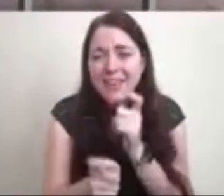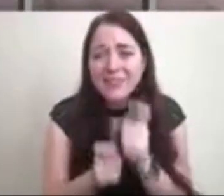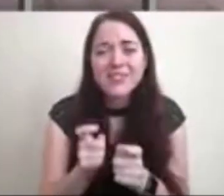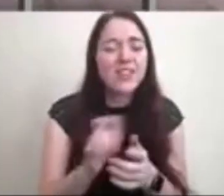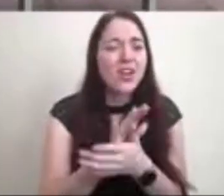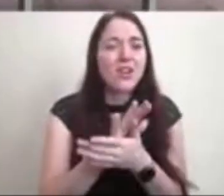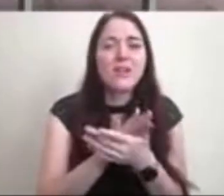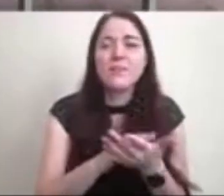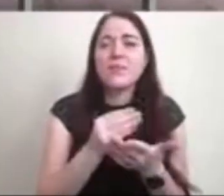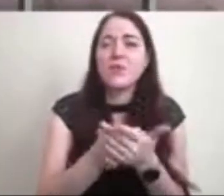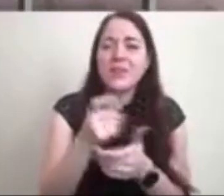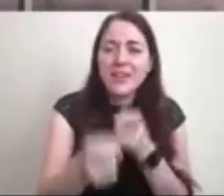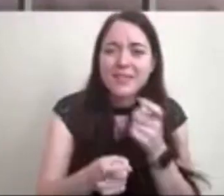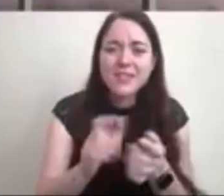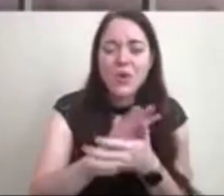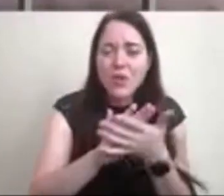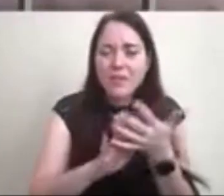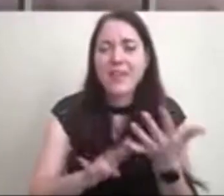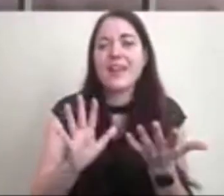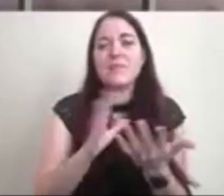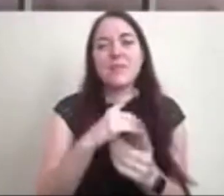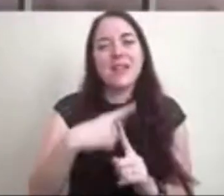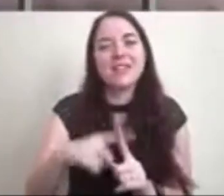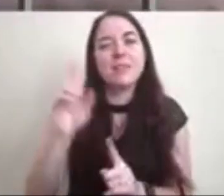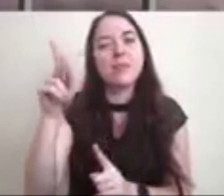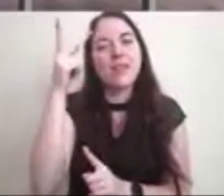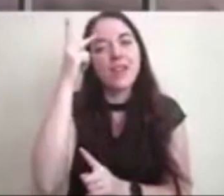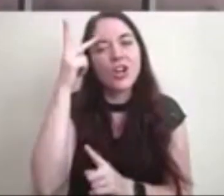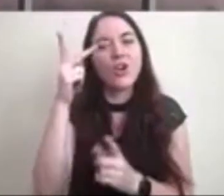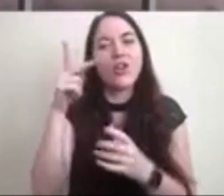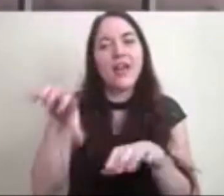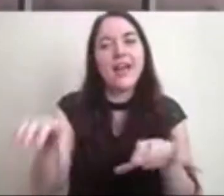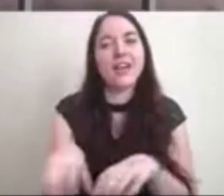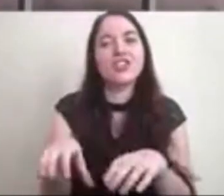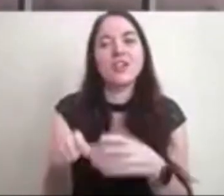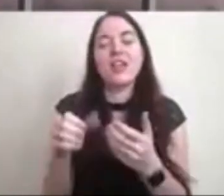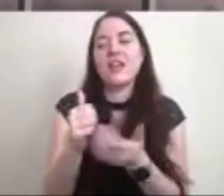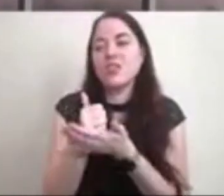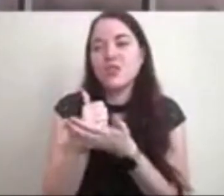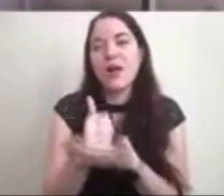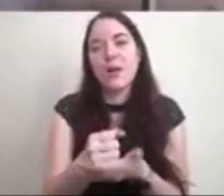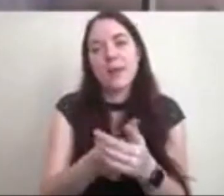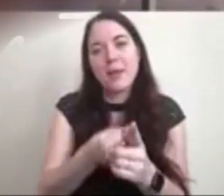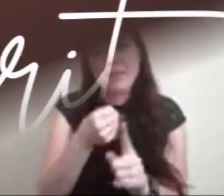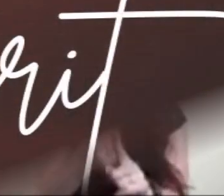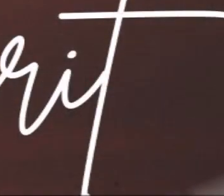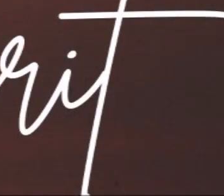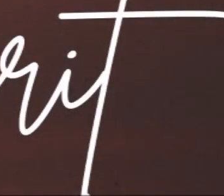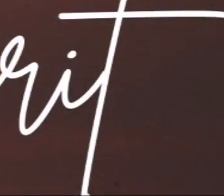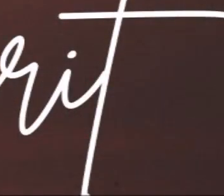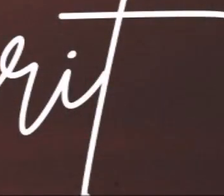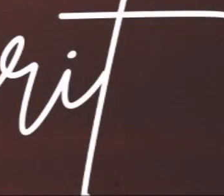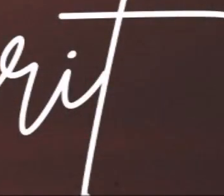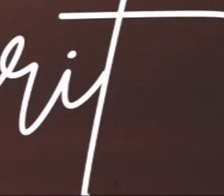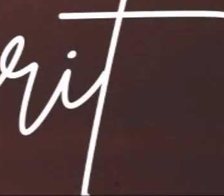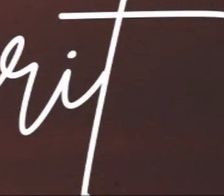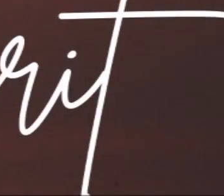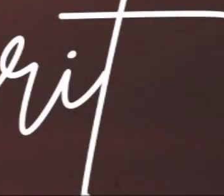act of giving to help move the world. Thank you so much. Amen.